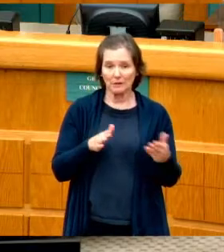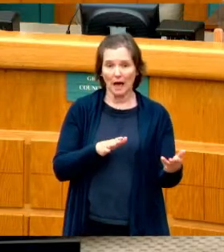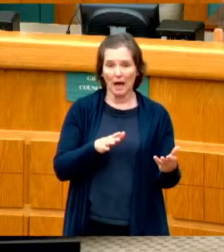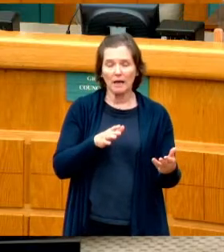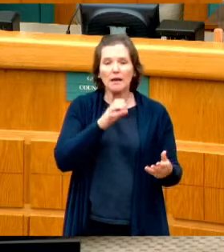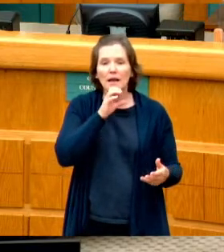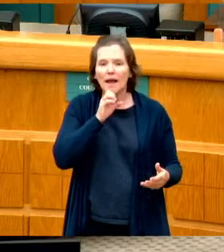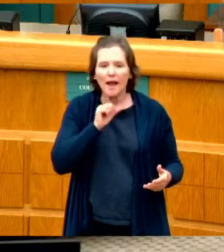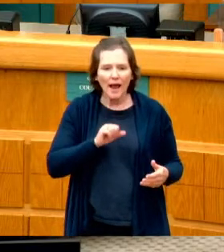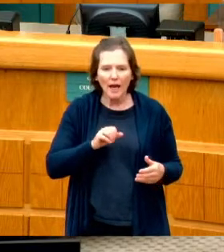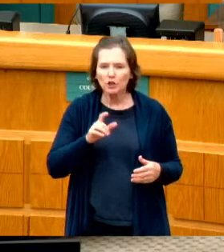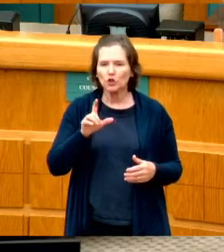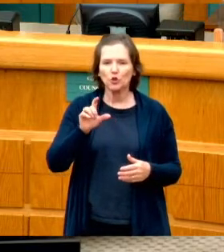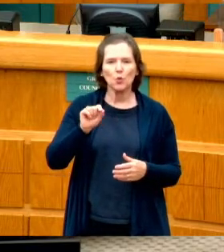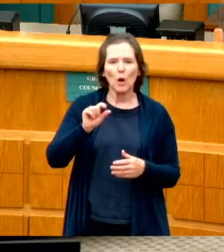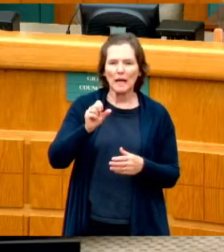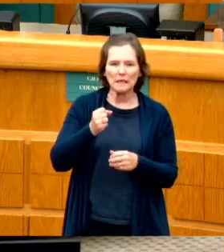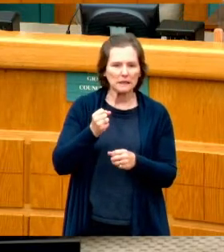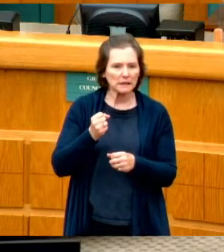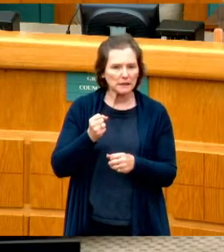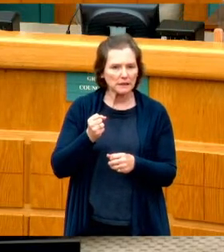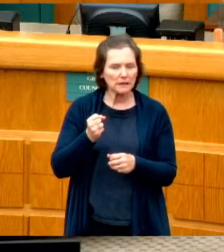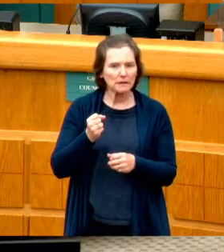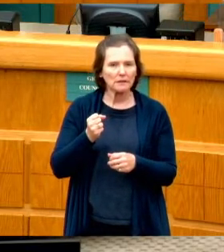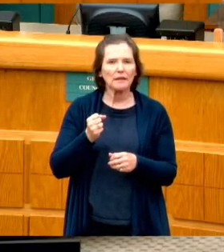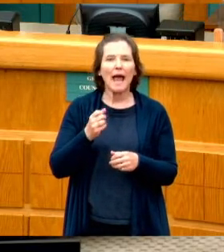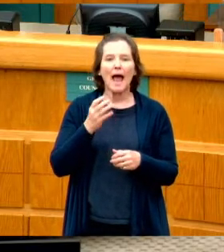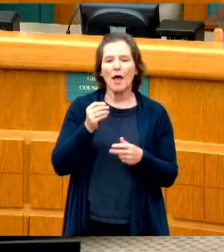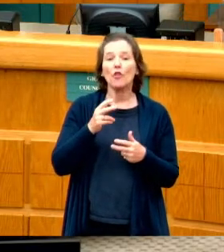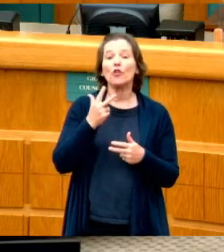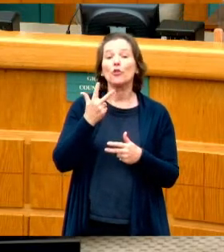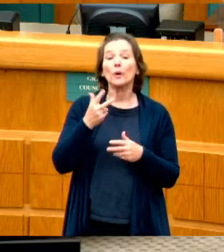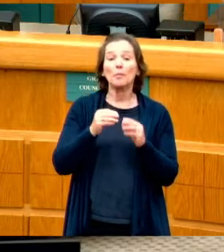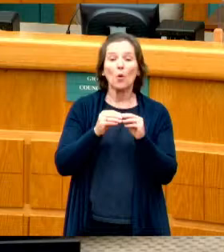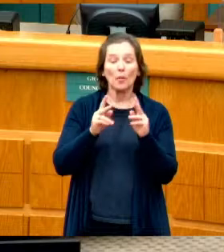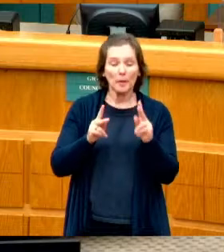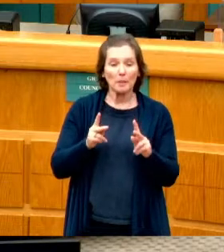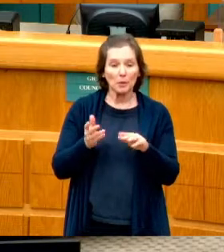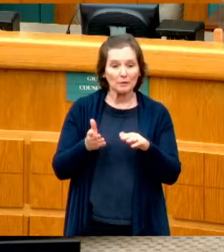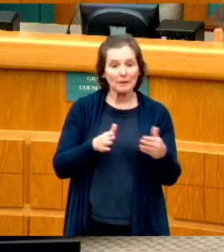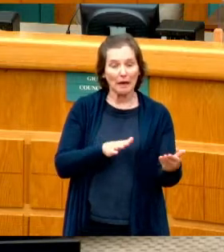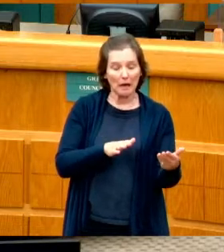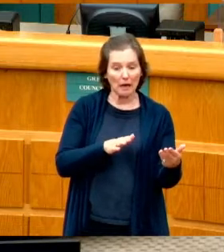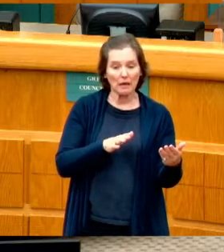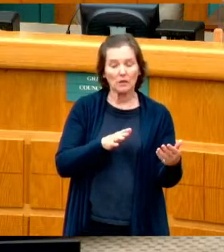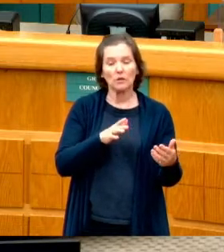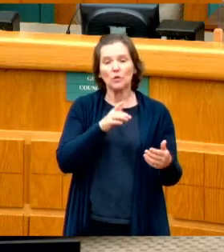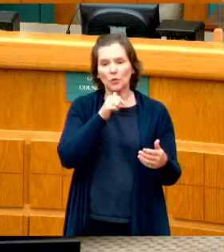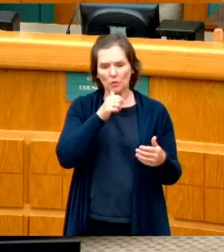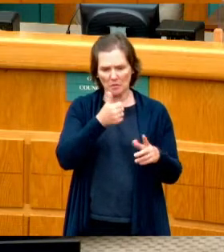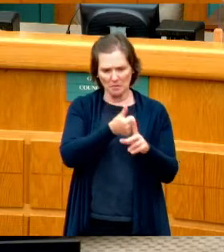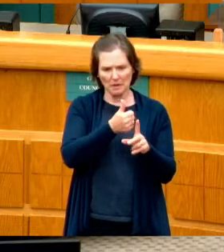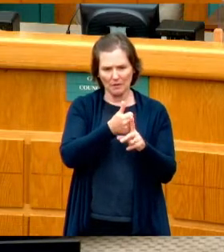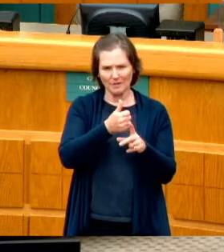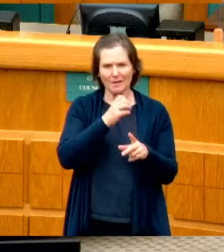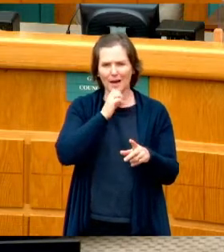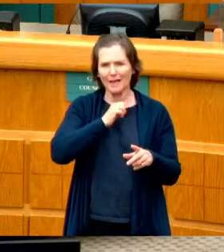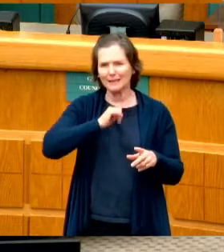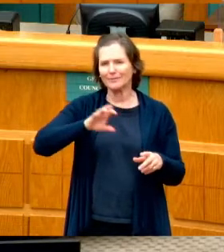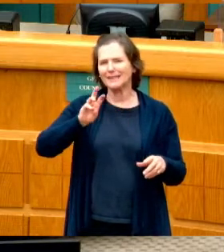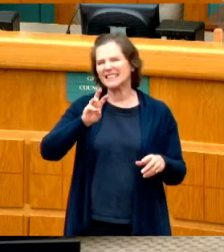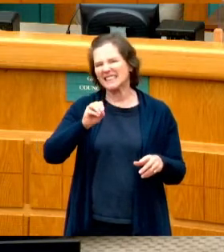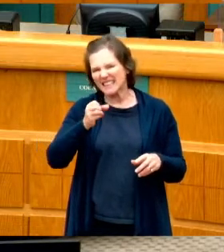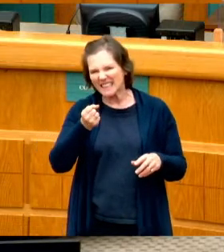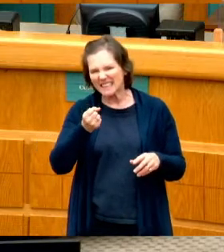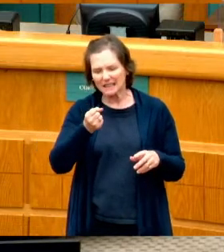COVID-related death, and we had 3 individuals in their 60s, 2 females, 2 males. They did have diabetes, high